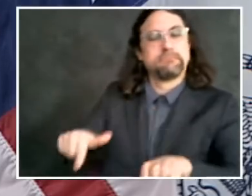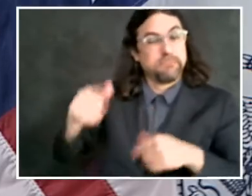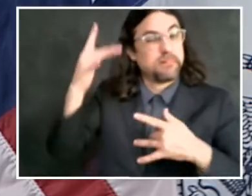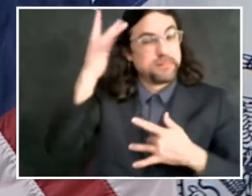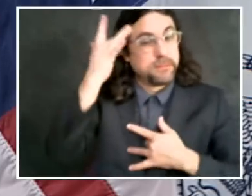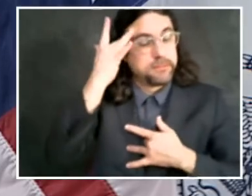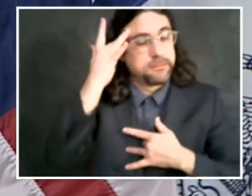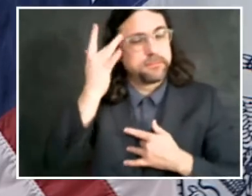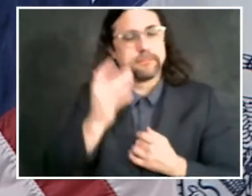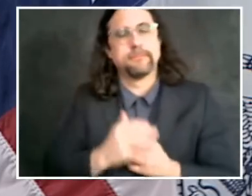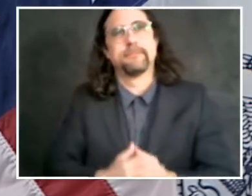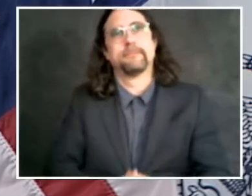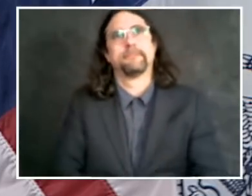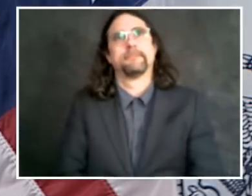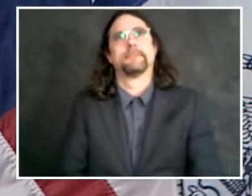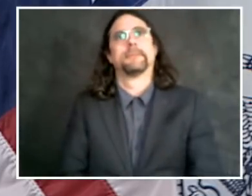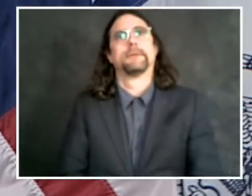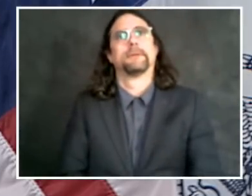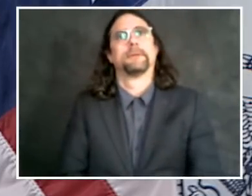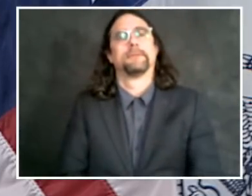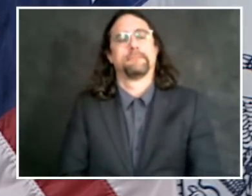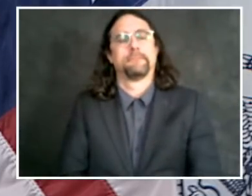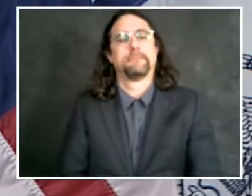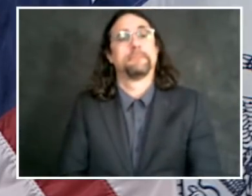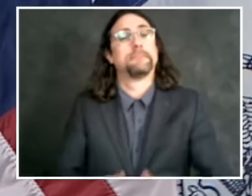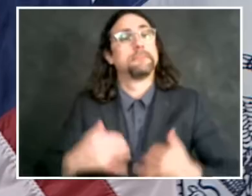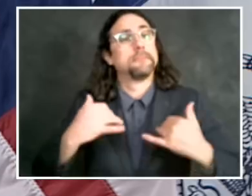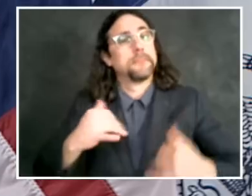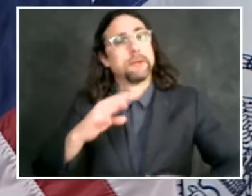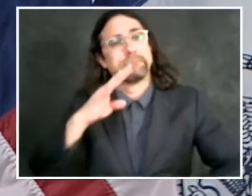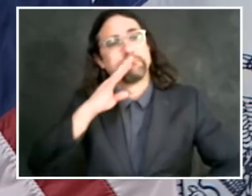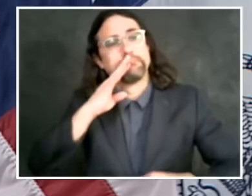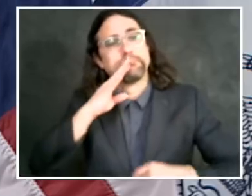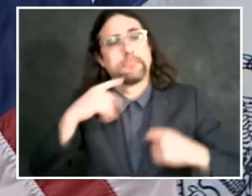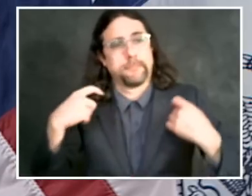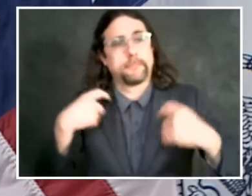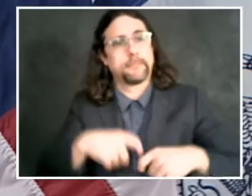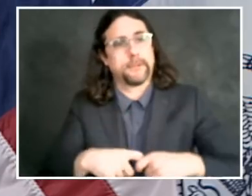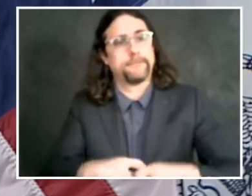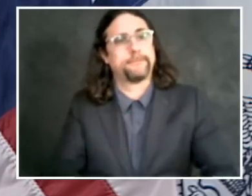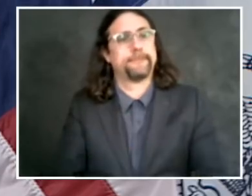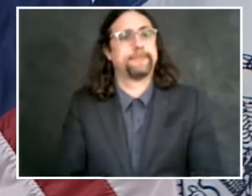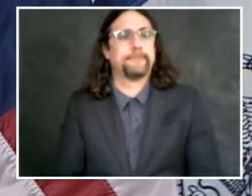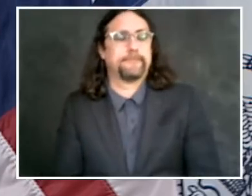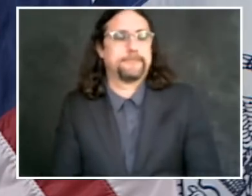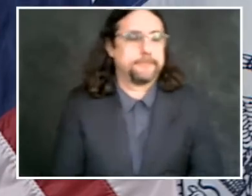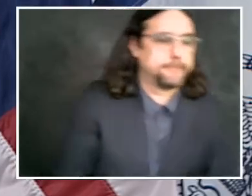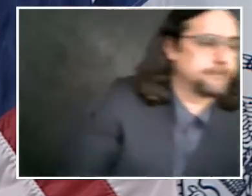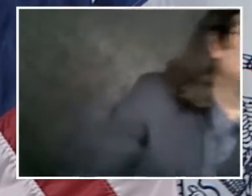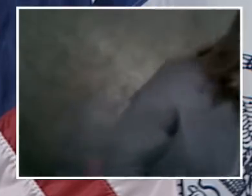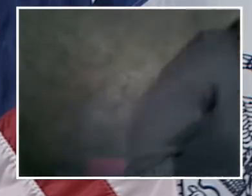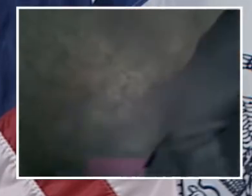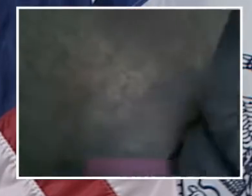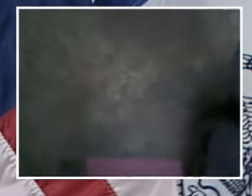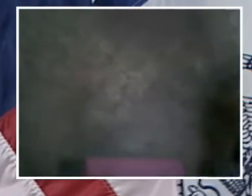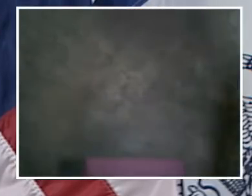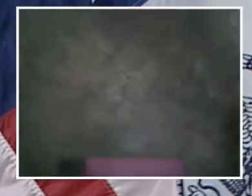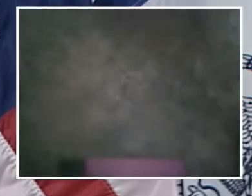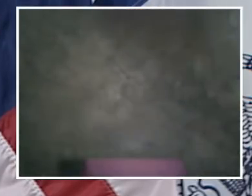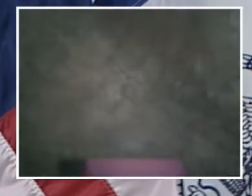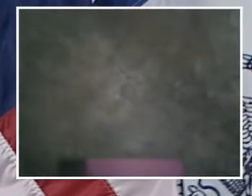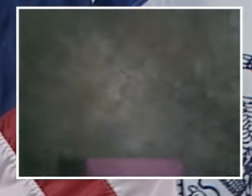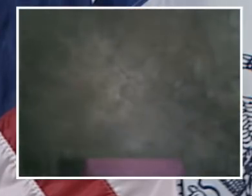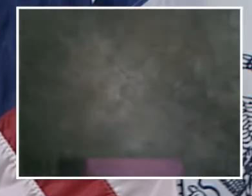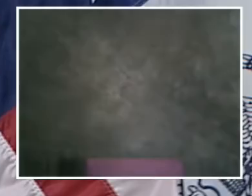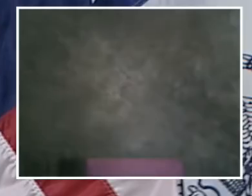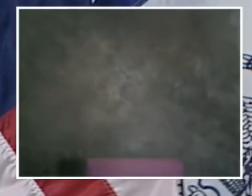Una y otra vez. Los neoyorquinos han buscado la manera de